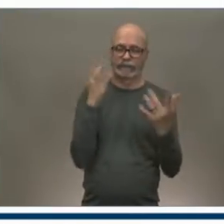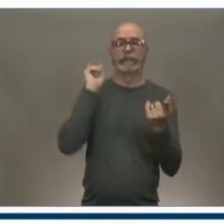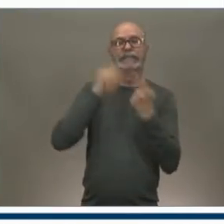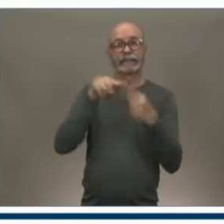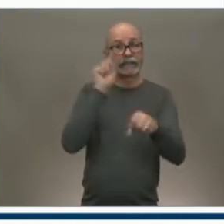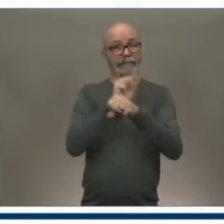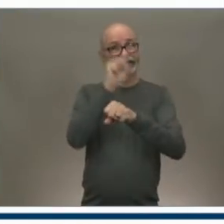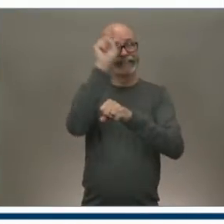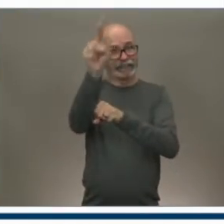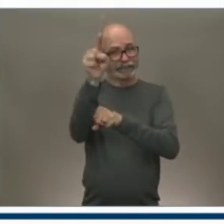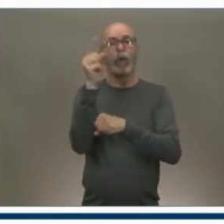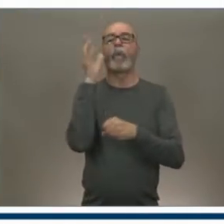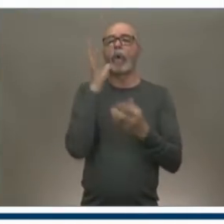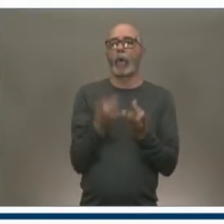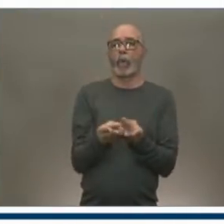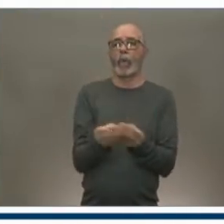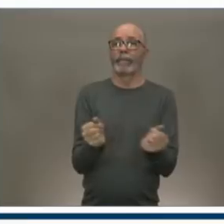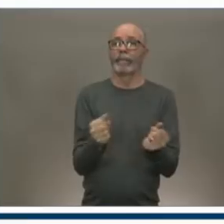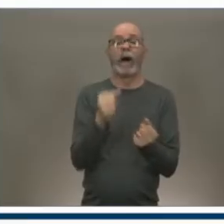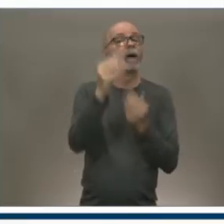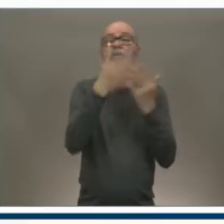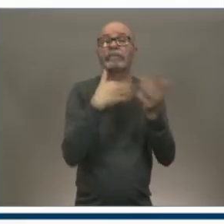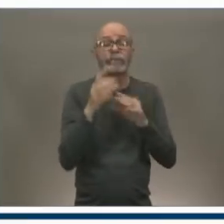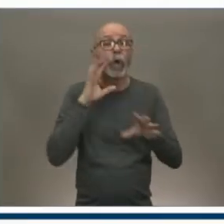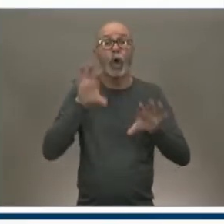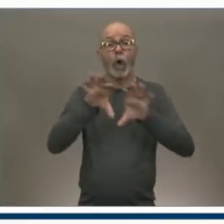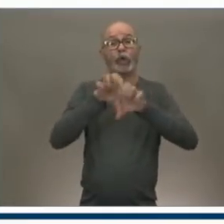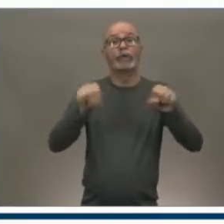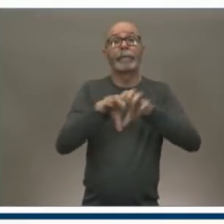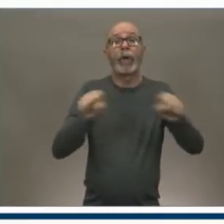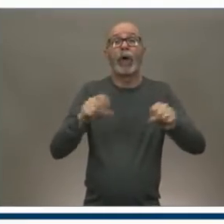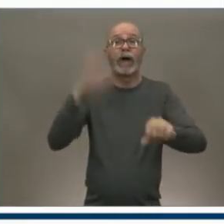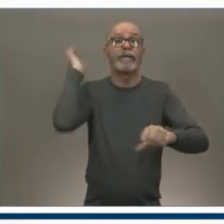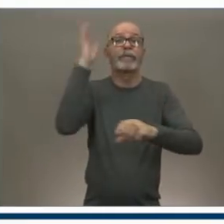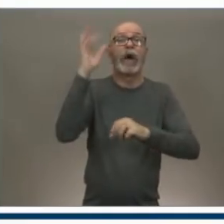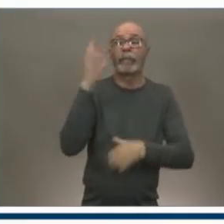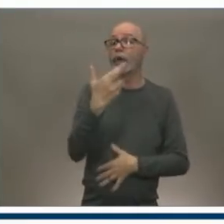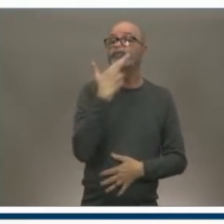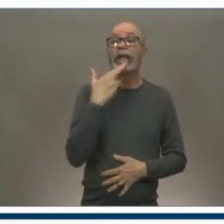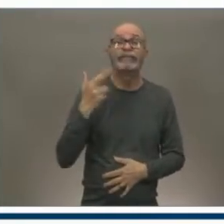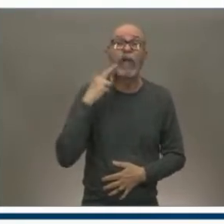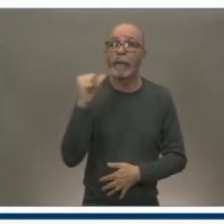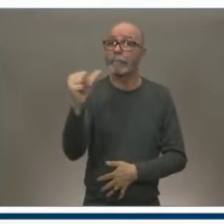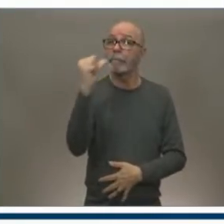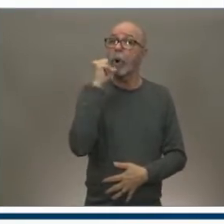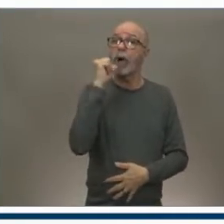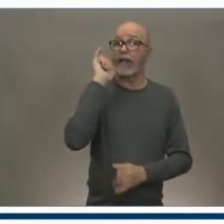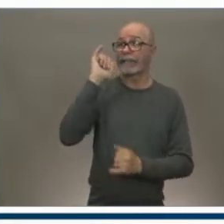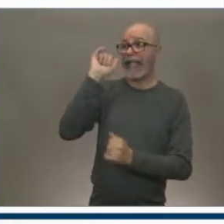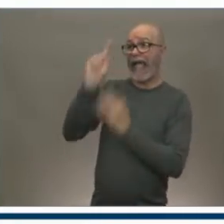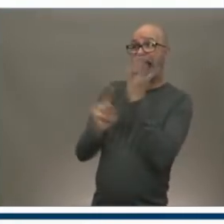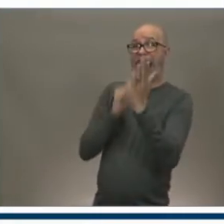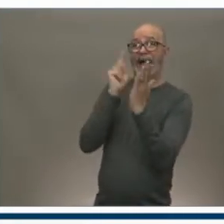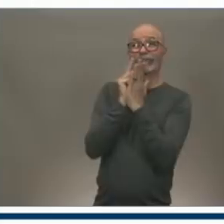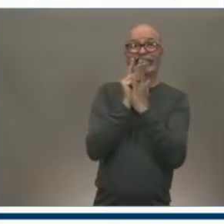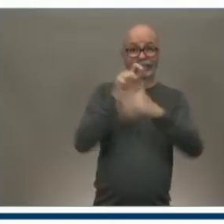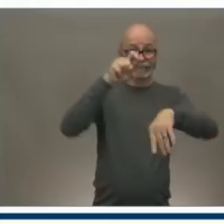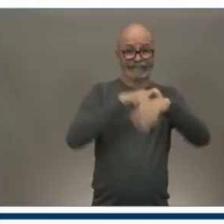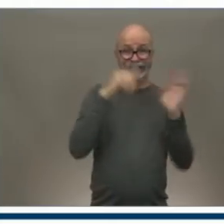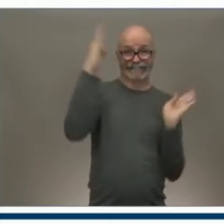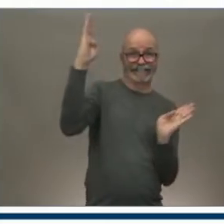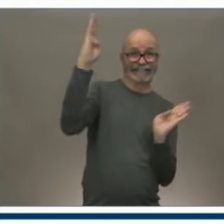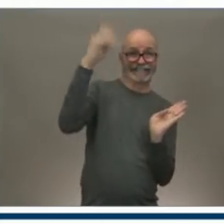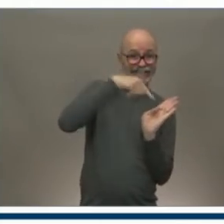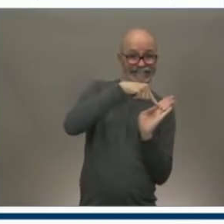Bowl, I wanted to let restaurant and bar owners know hours currently in place will remain the same, even though it is Super